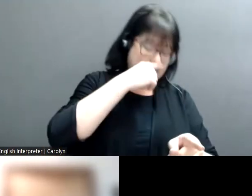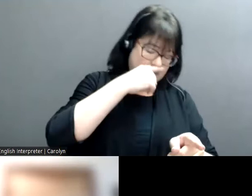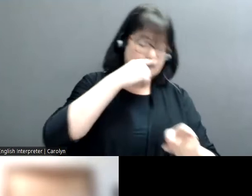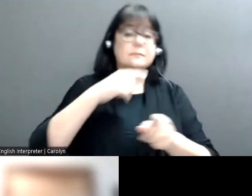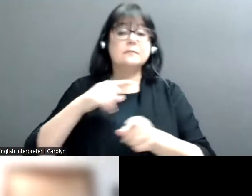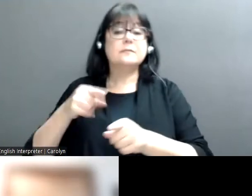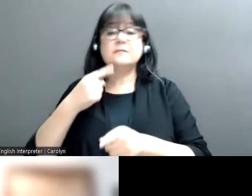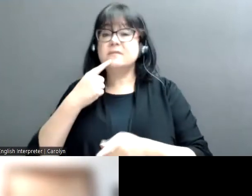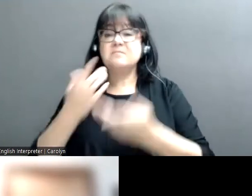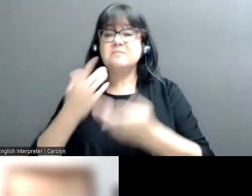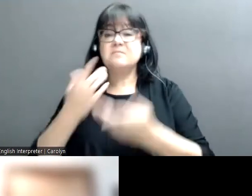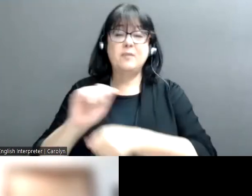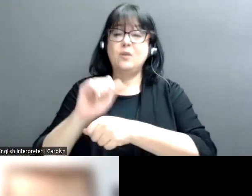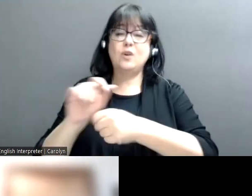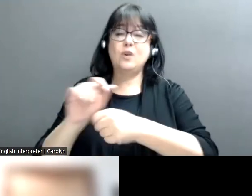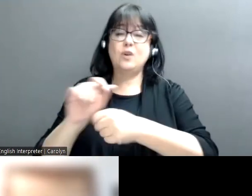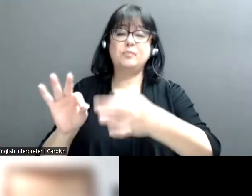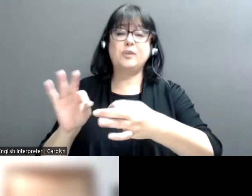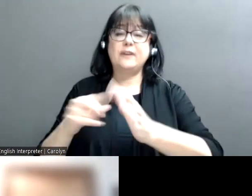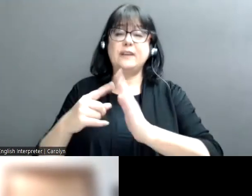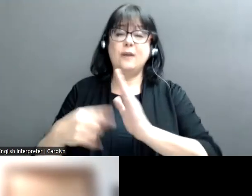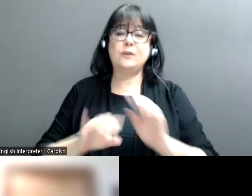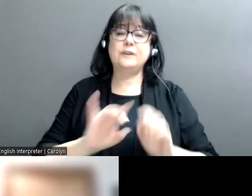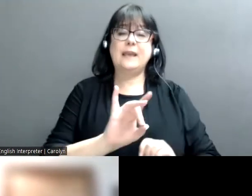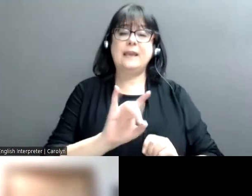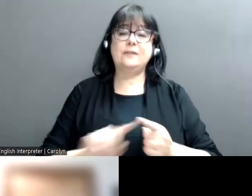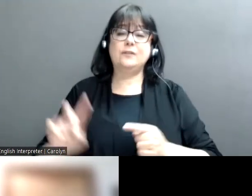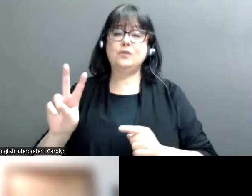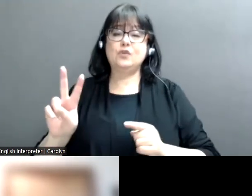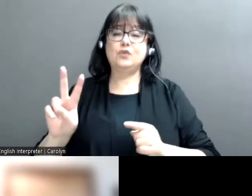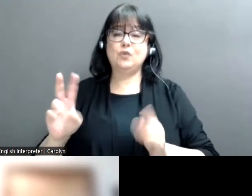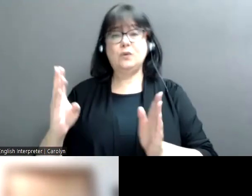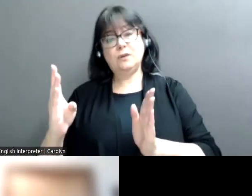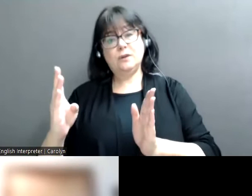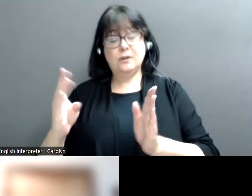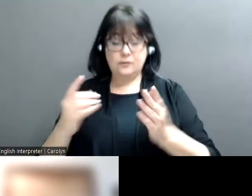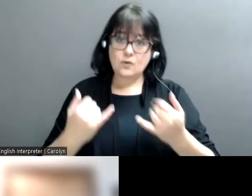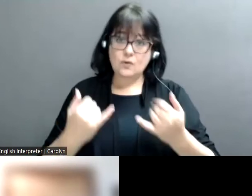you can see in some of the job descriptions that are coming out that they're starting to really accommodate that.